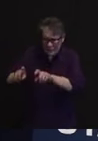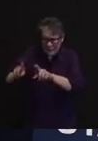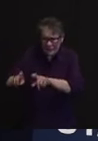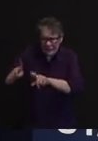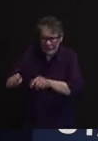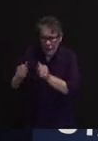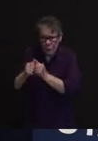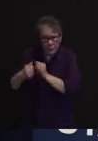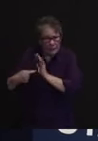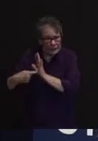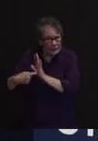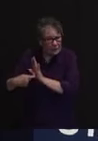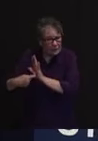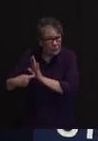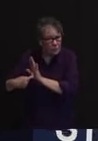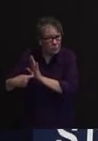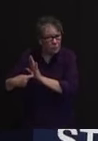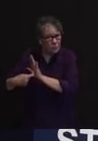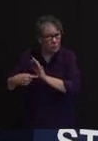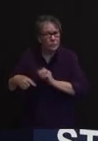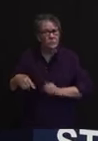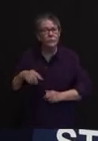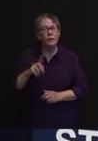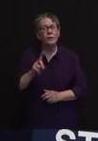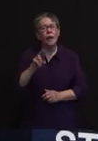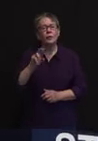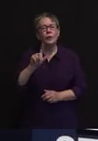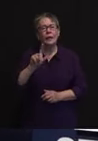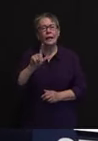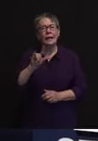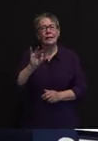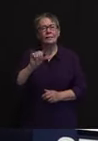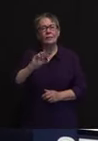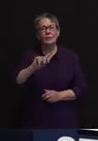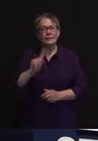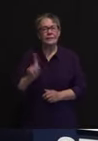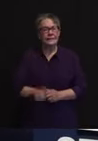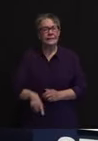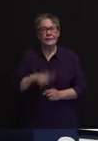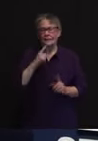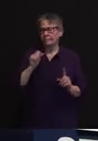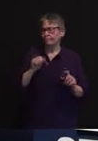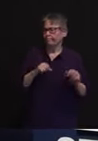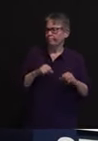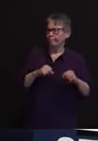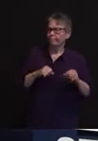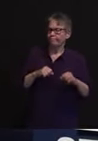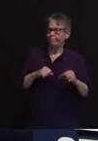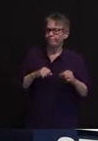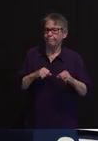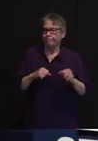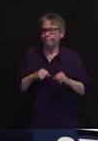forward. There are all sorts of things that go into that number, including who's being tested, how symptomatic. Obviously, in places like Bergen, where they're